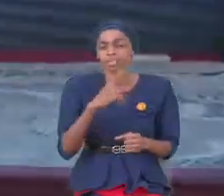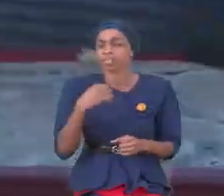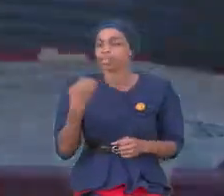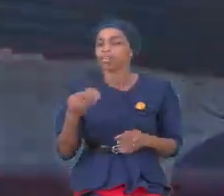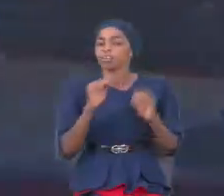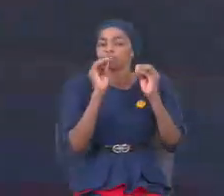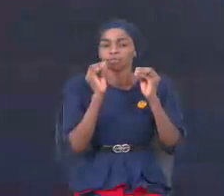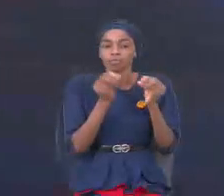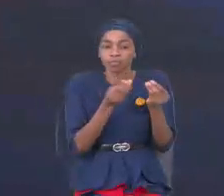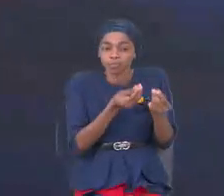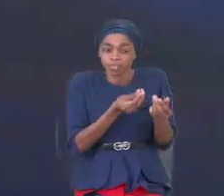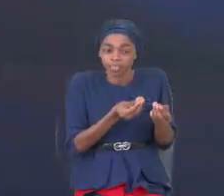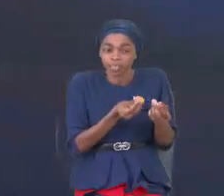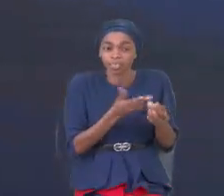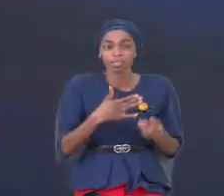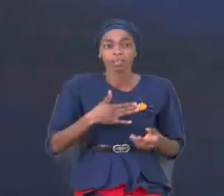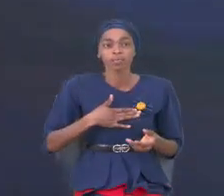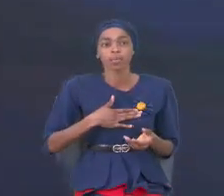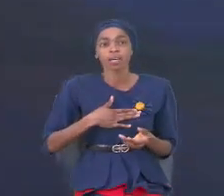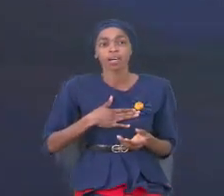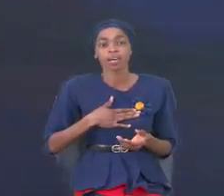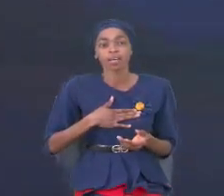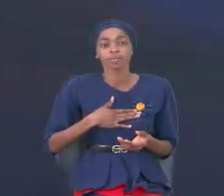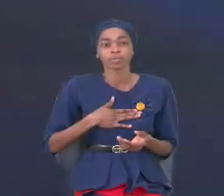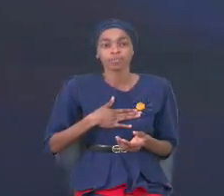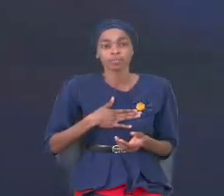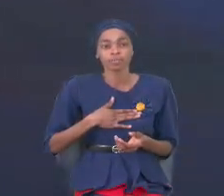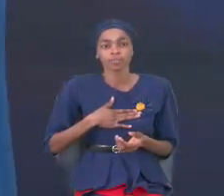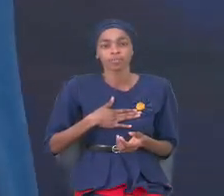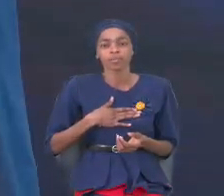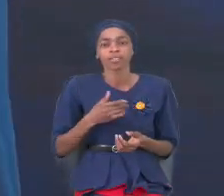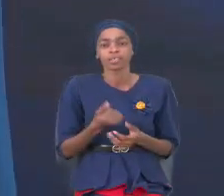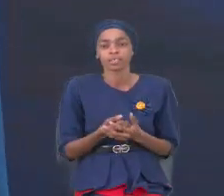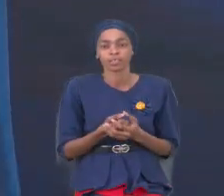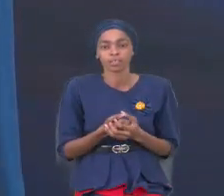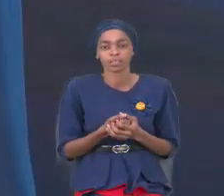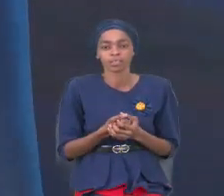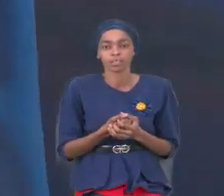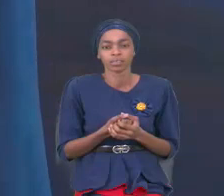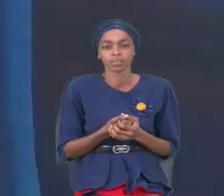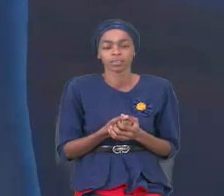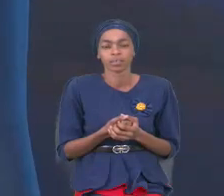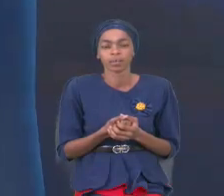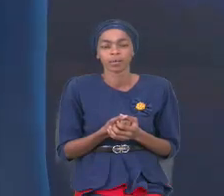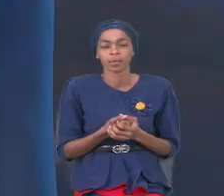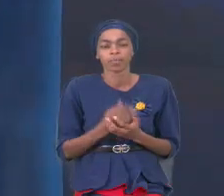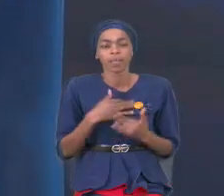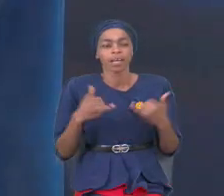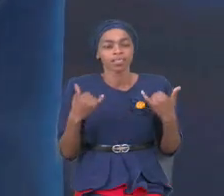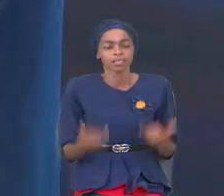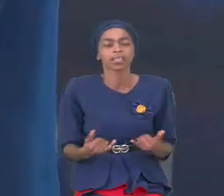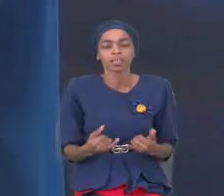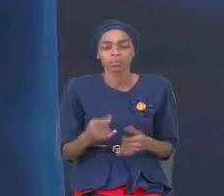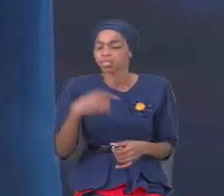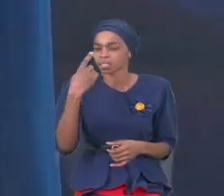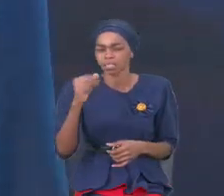unto him and said, Simon, son of Jonas, lovest thou me more than these? And he said, yes, Lord,